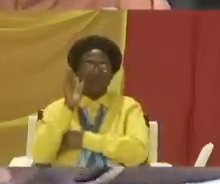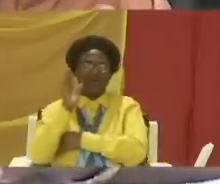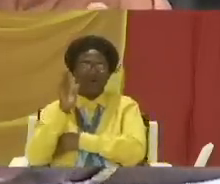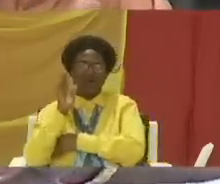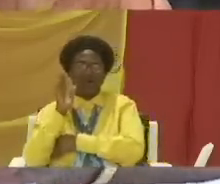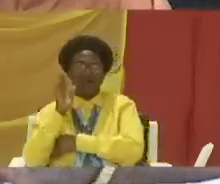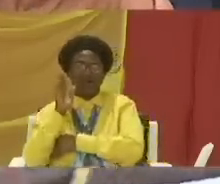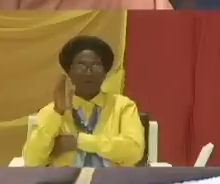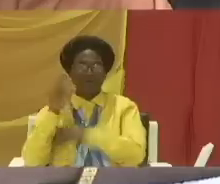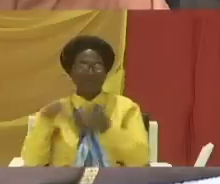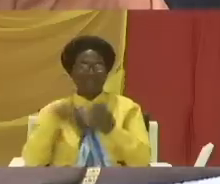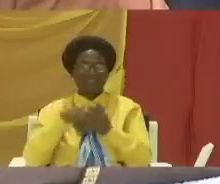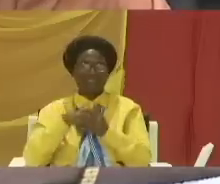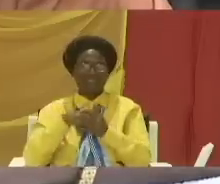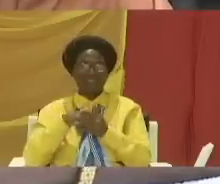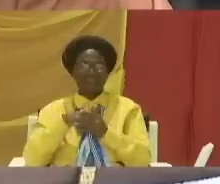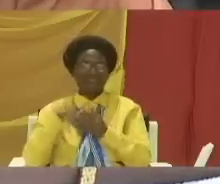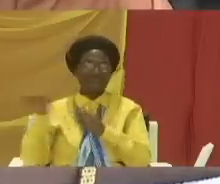this particular covenant